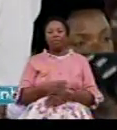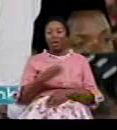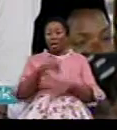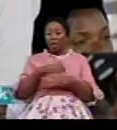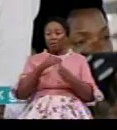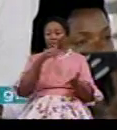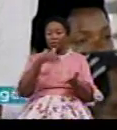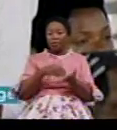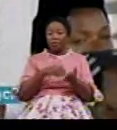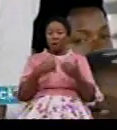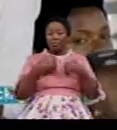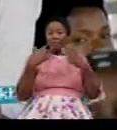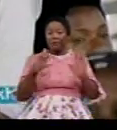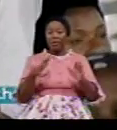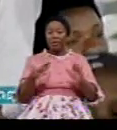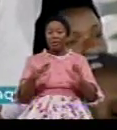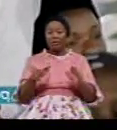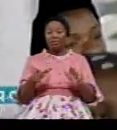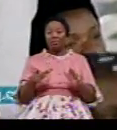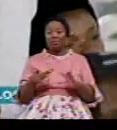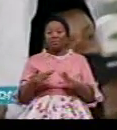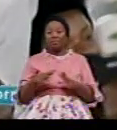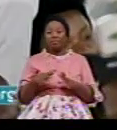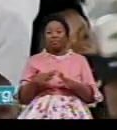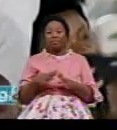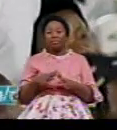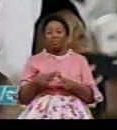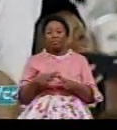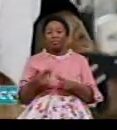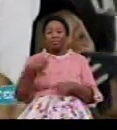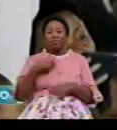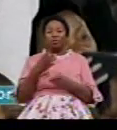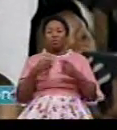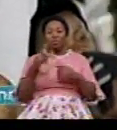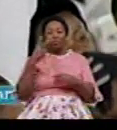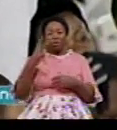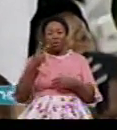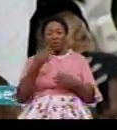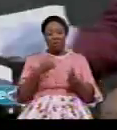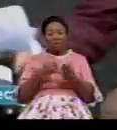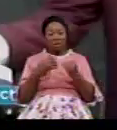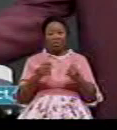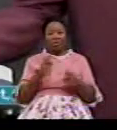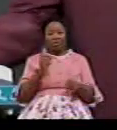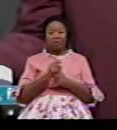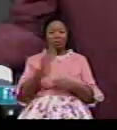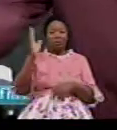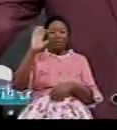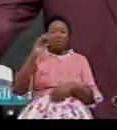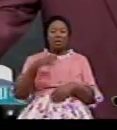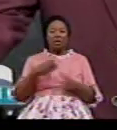life tonight. Father, glorify Jesus in my life tonight.